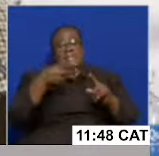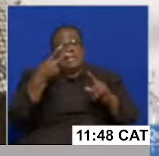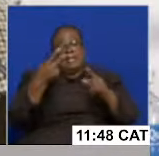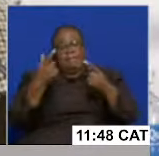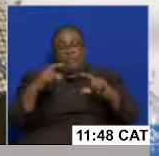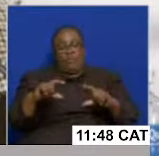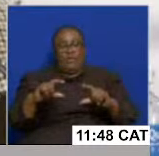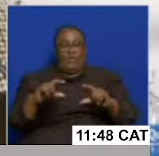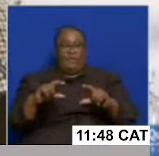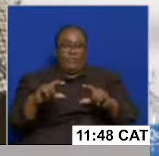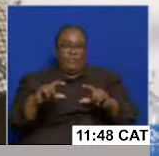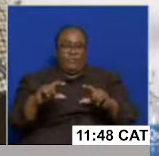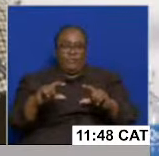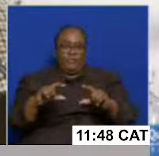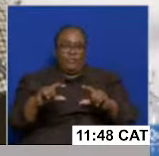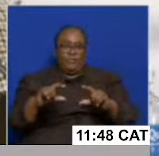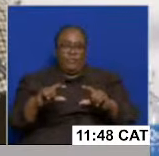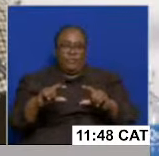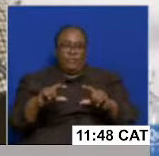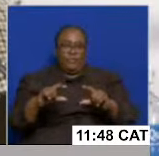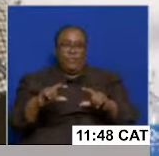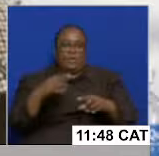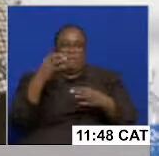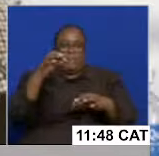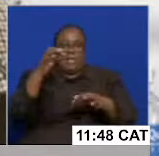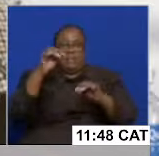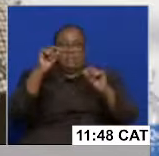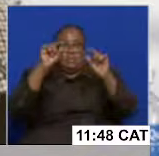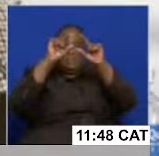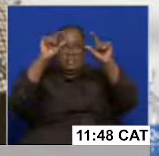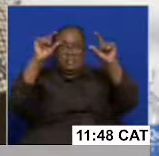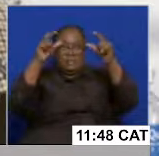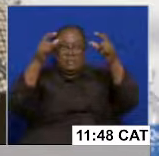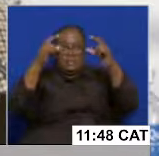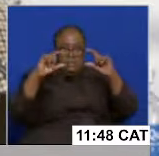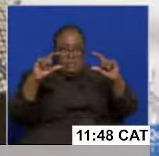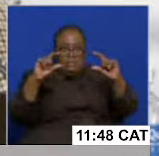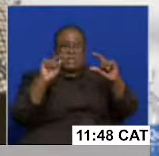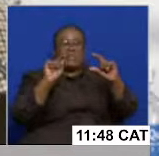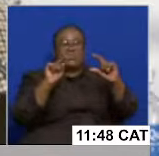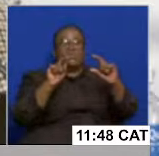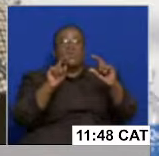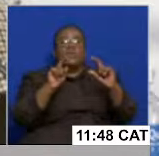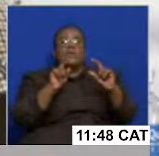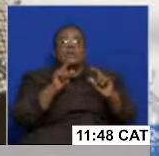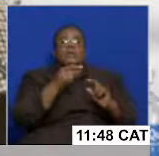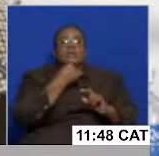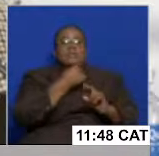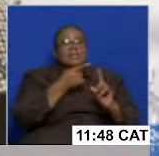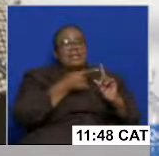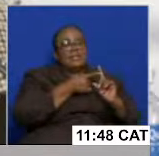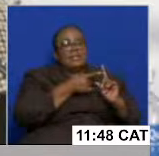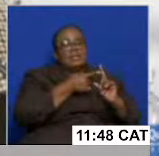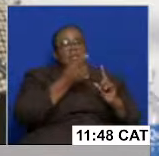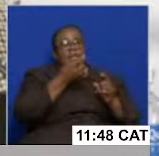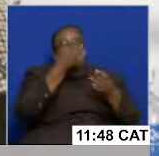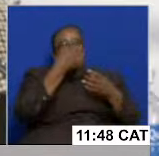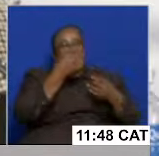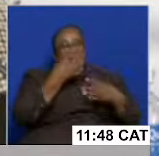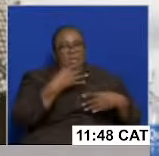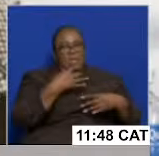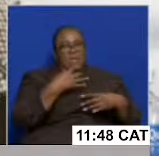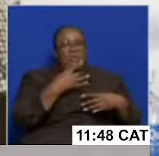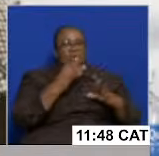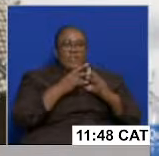from the top of the page where he says, but the briefing I got in the afternoon was that all paperwork was then handed over to